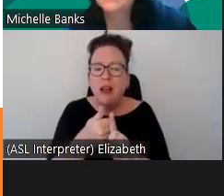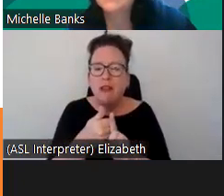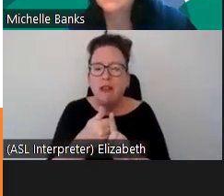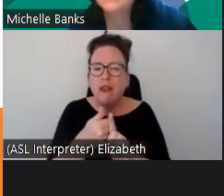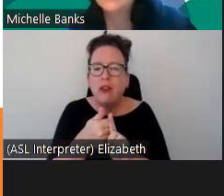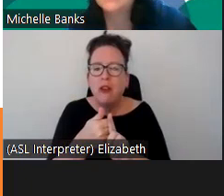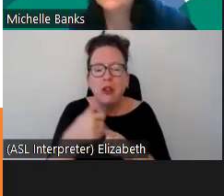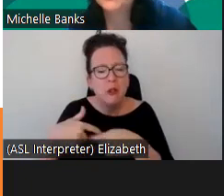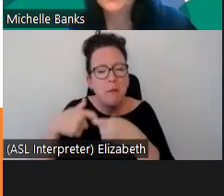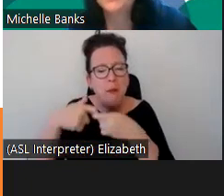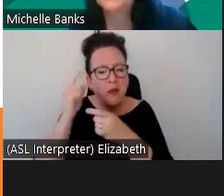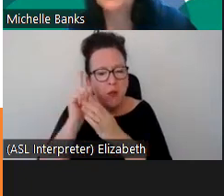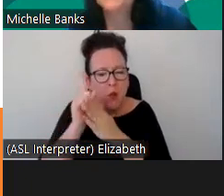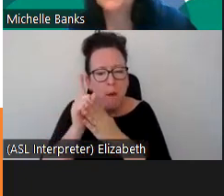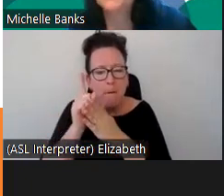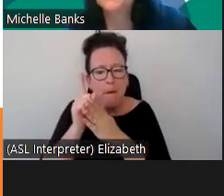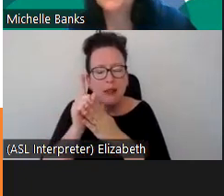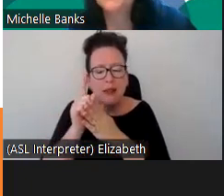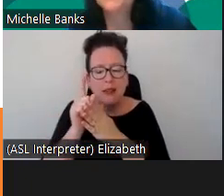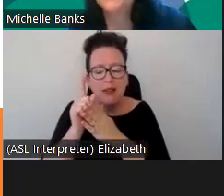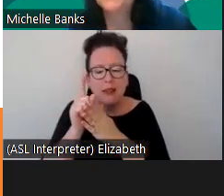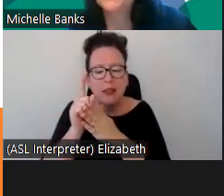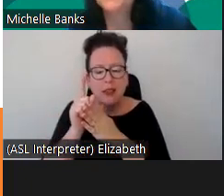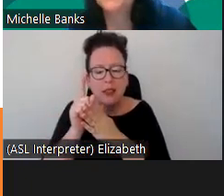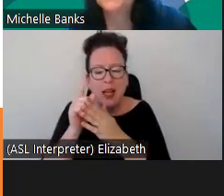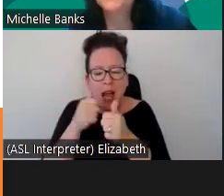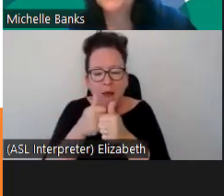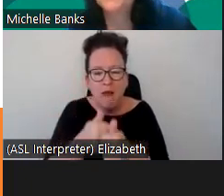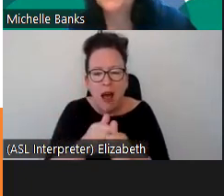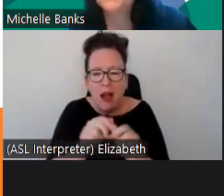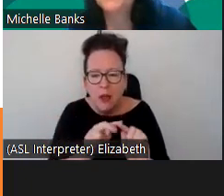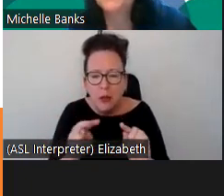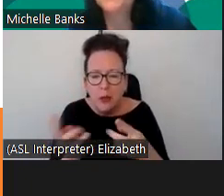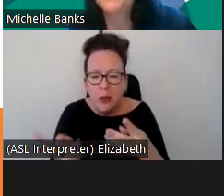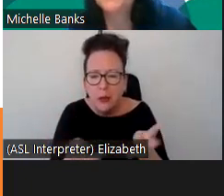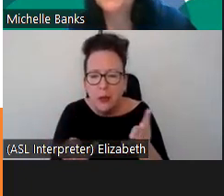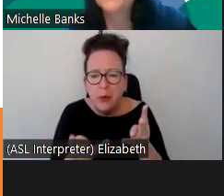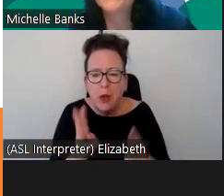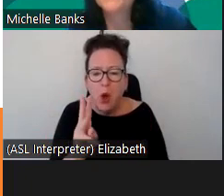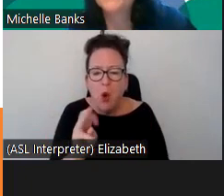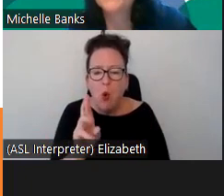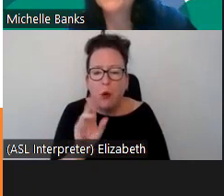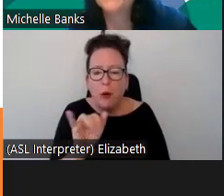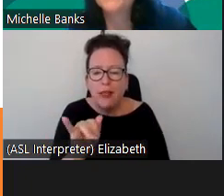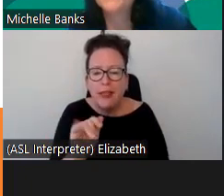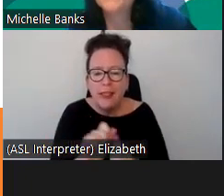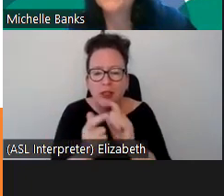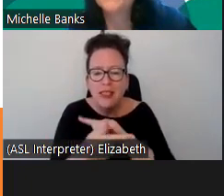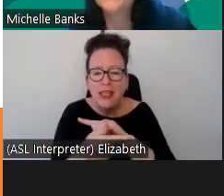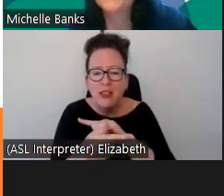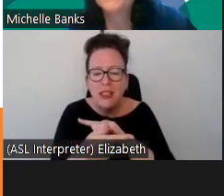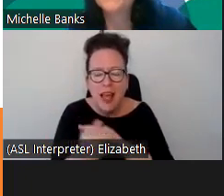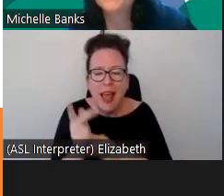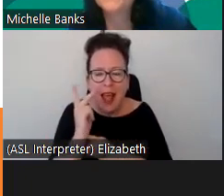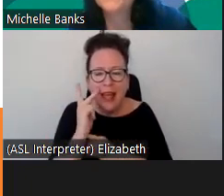for a second? I'm just following along here the Wordly, and I already communicate